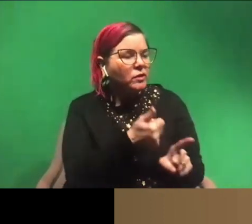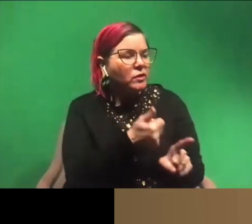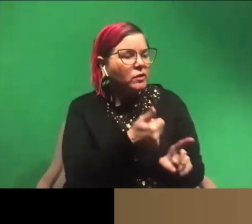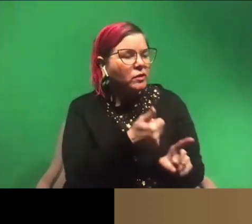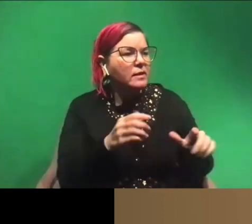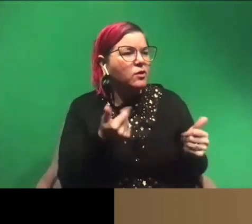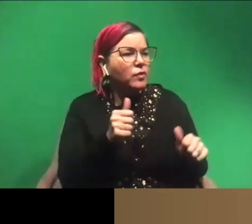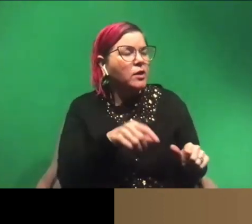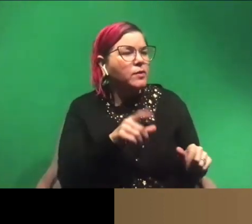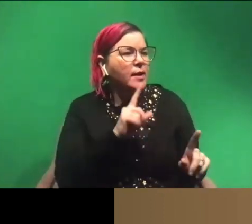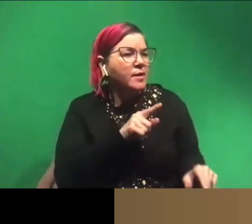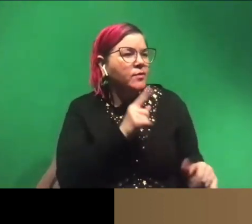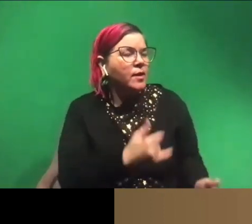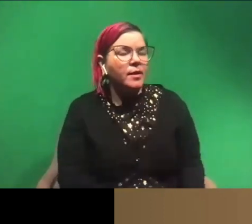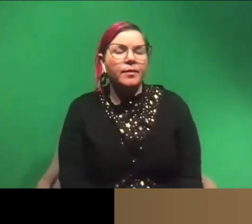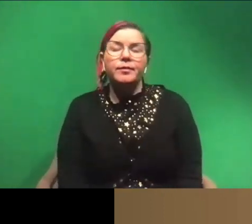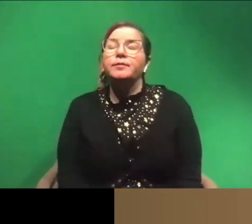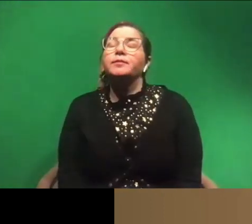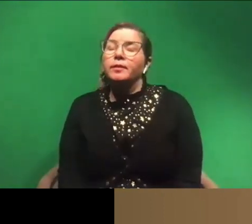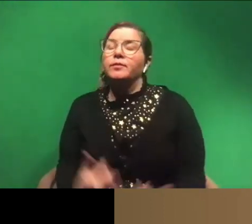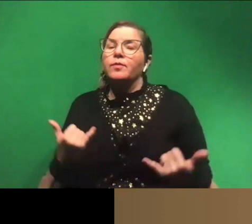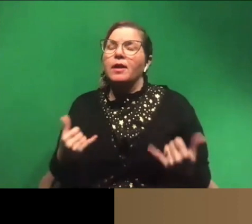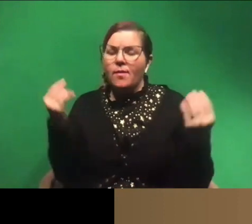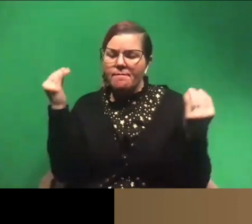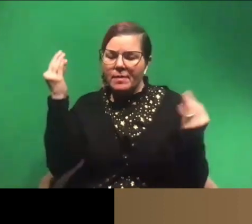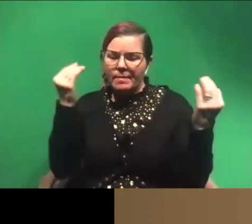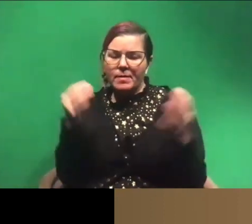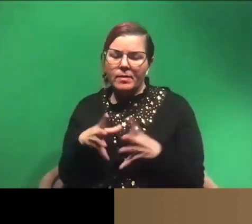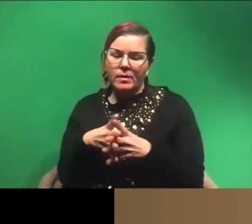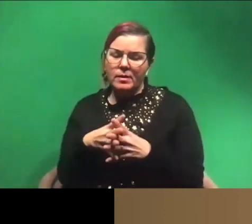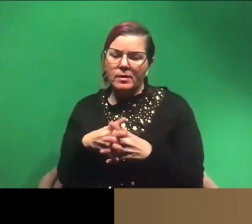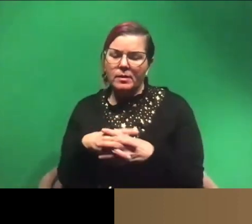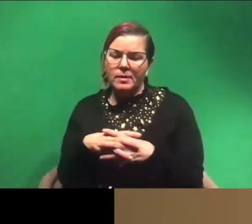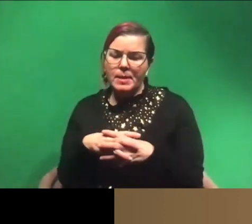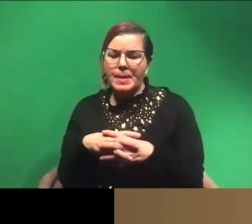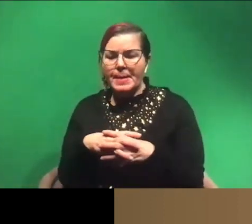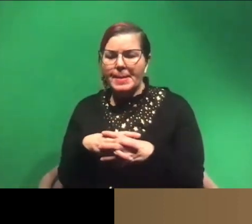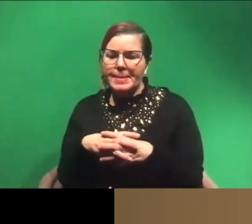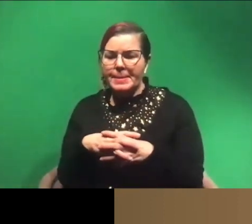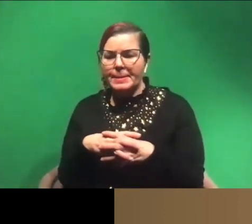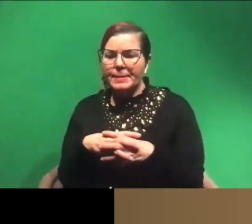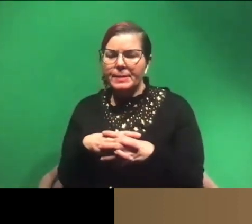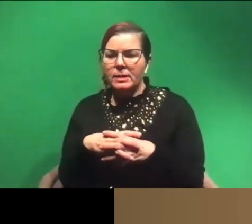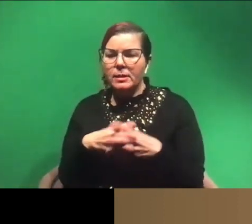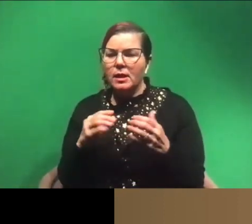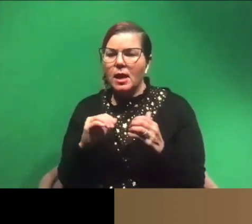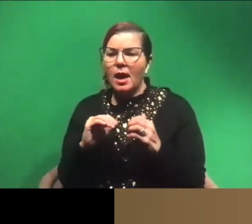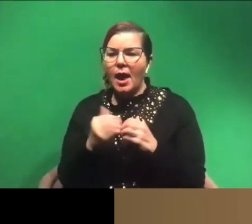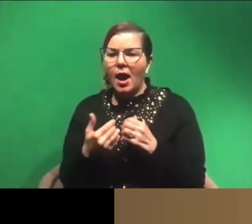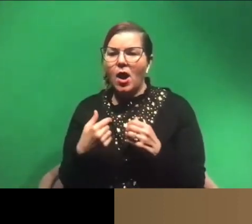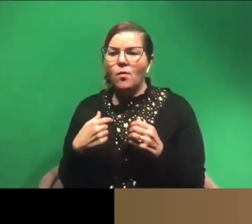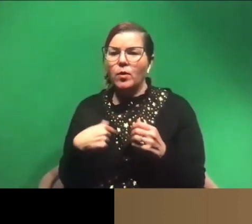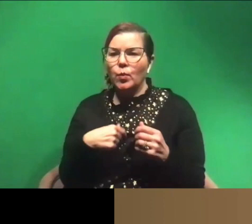right now? So right now I'm thinking about how would we actually land humans on the